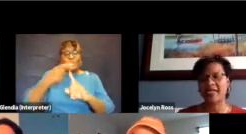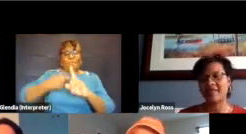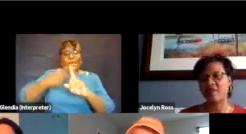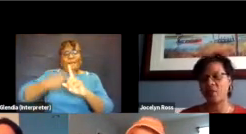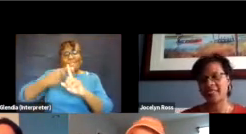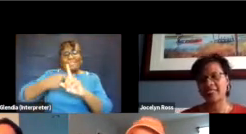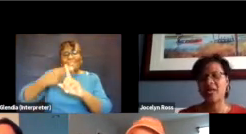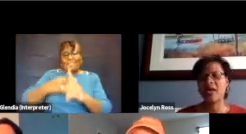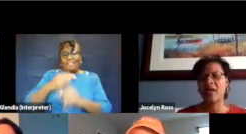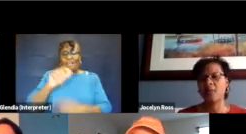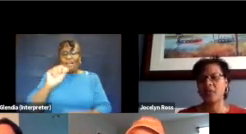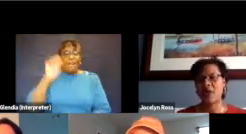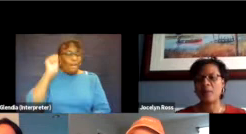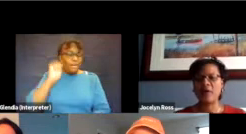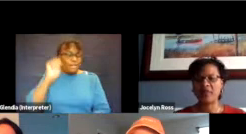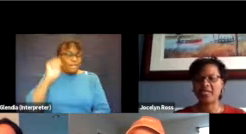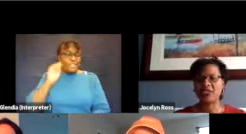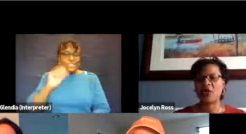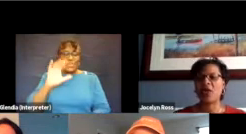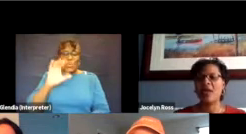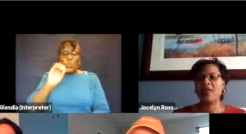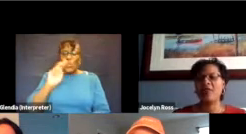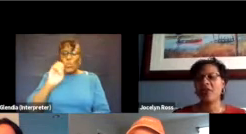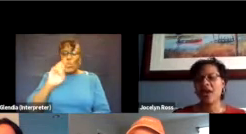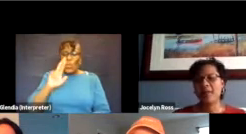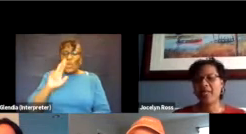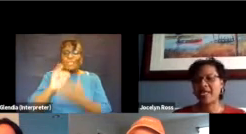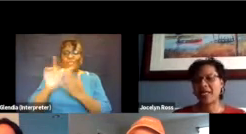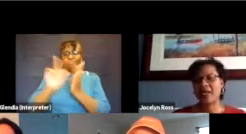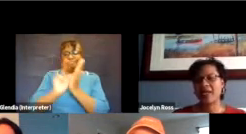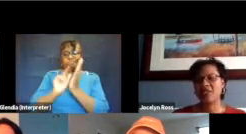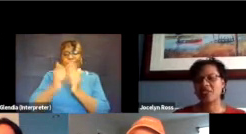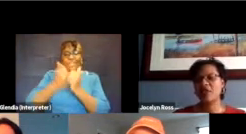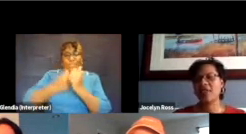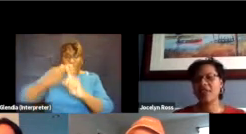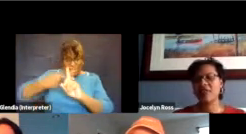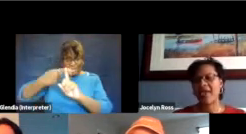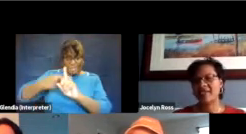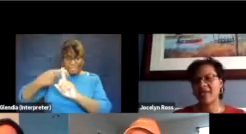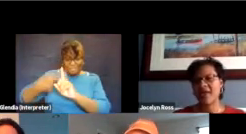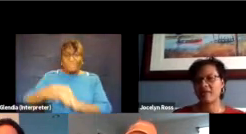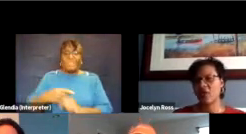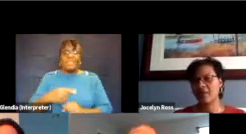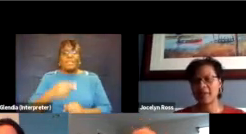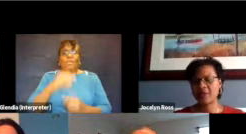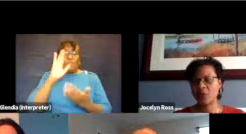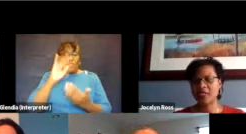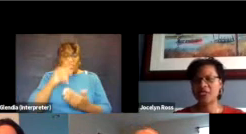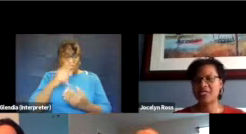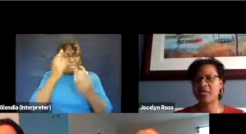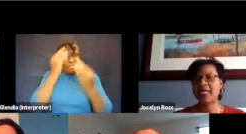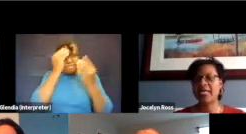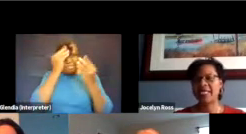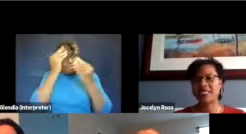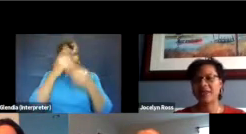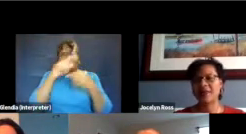that Hands and Voices puts out monthly. So they're coming as the audiologists. Hopefully you've have thought about some questions